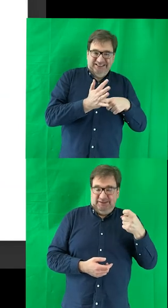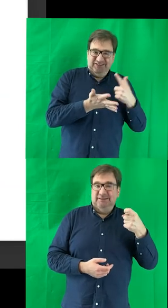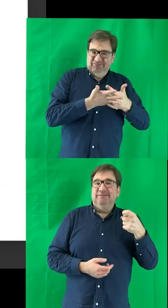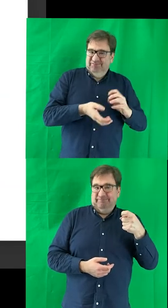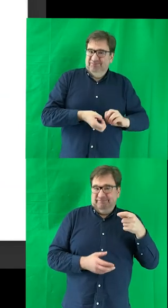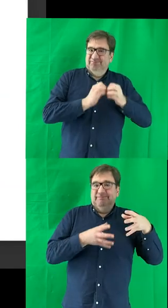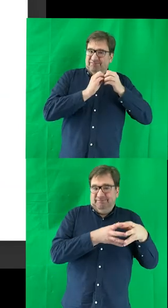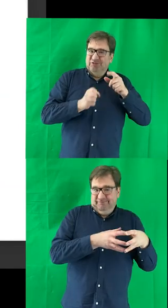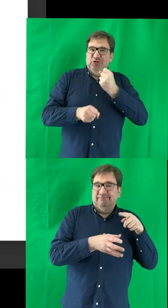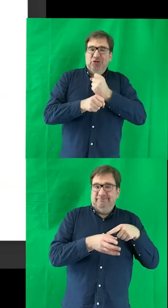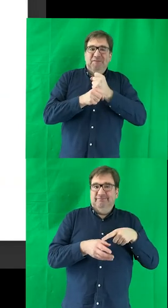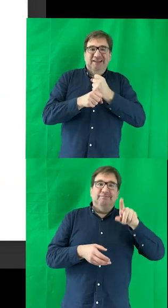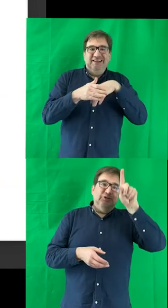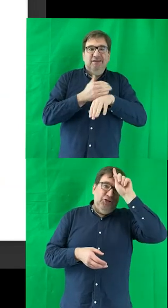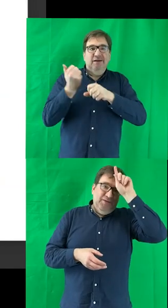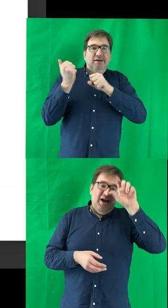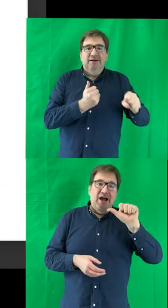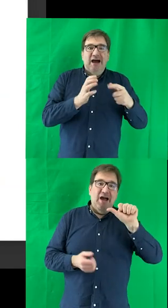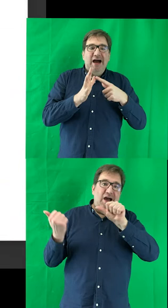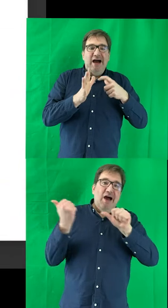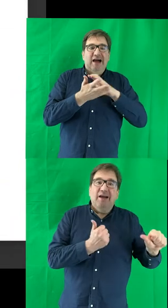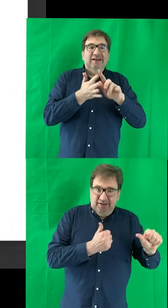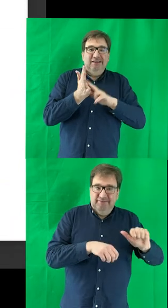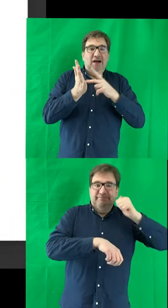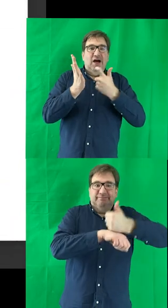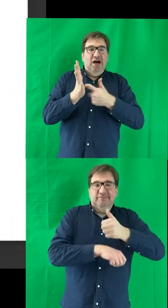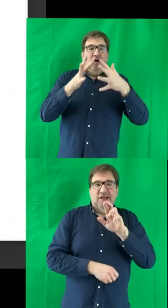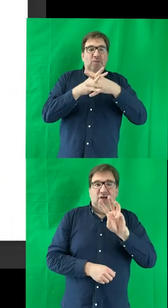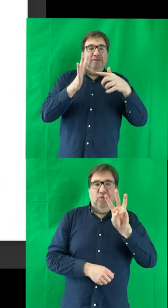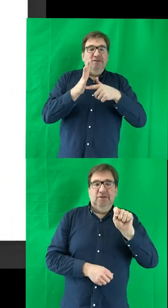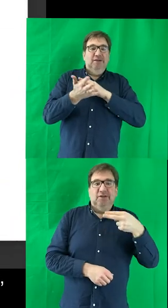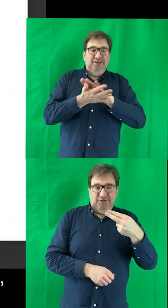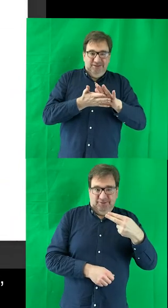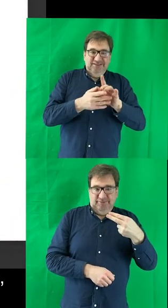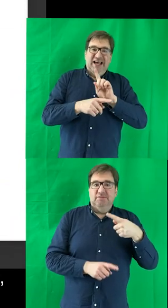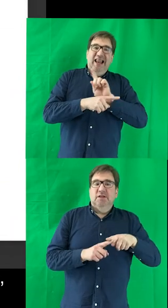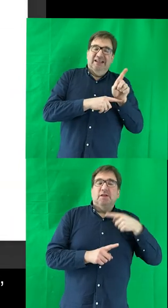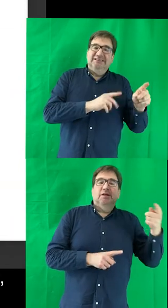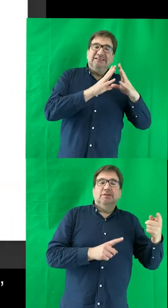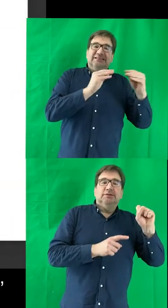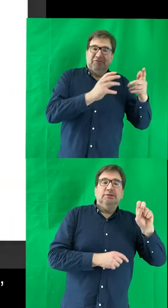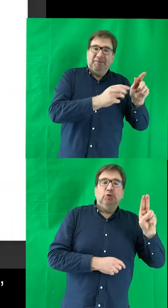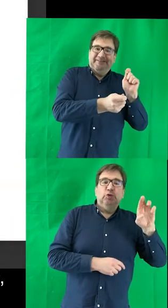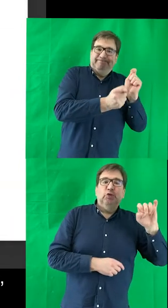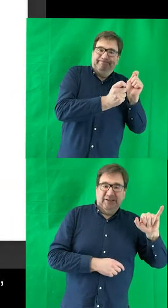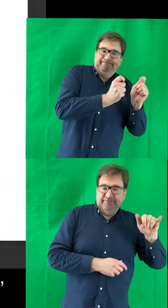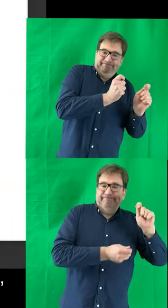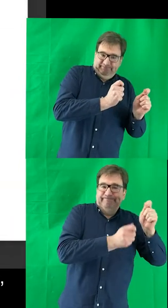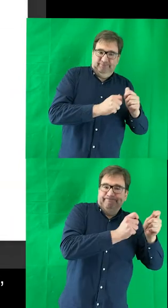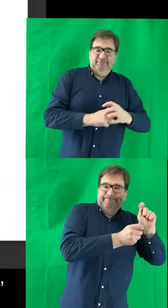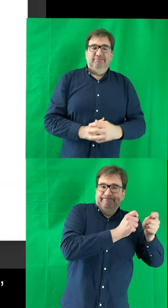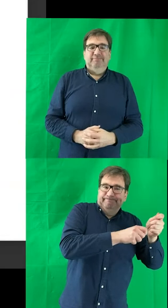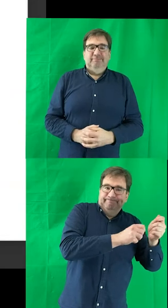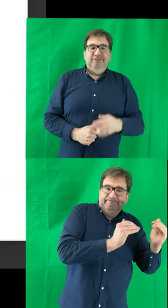was created by colleagues at the RWTH Aachen in Germany and later refined by colleagues in